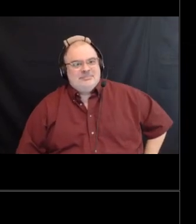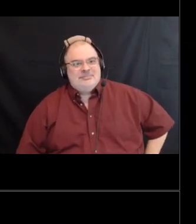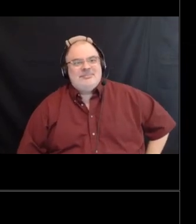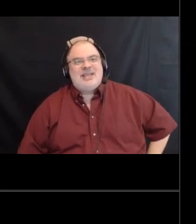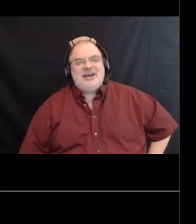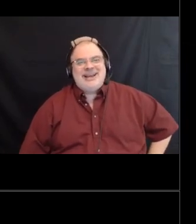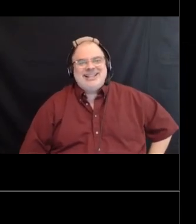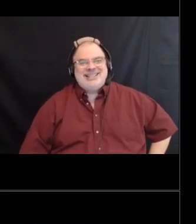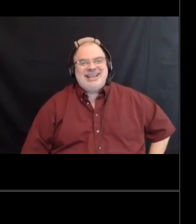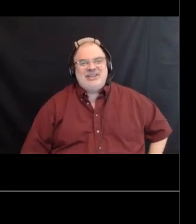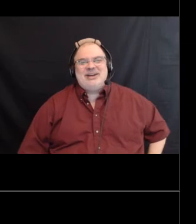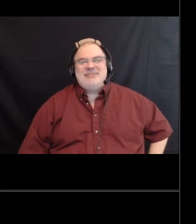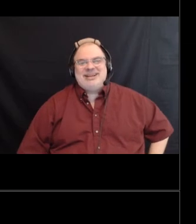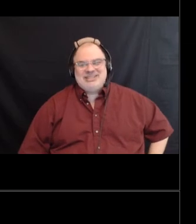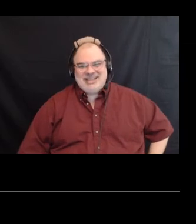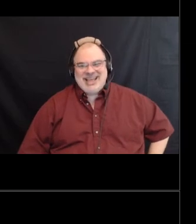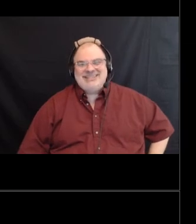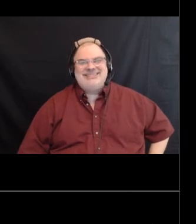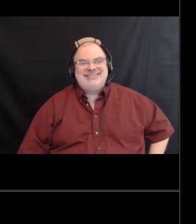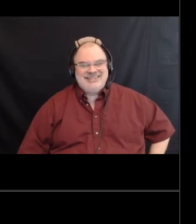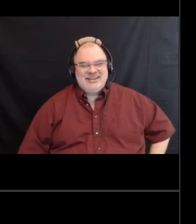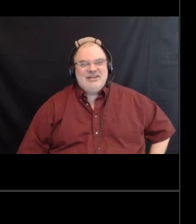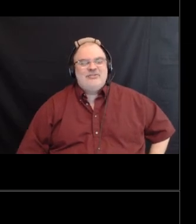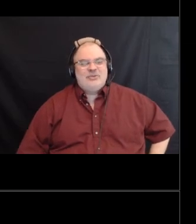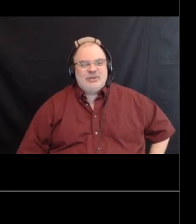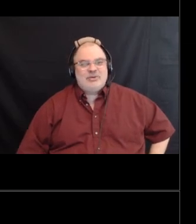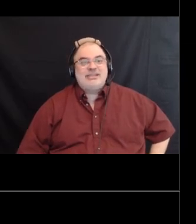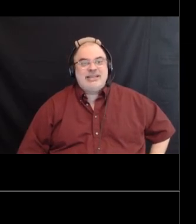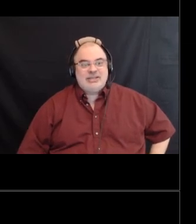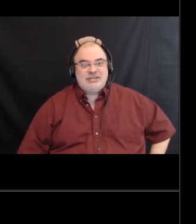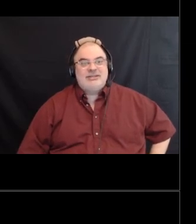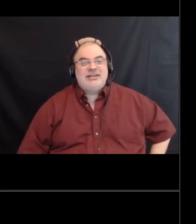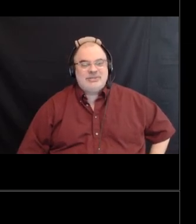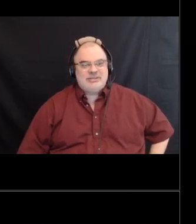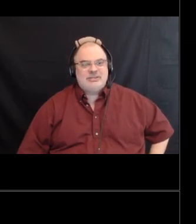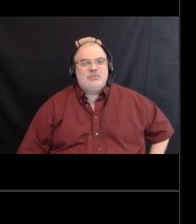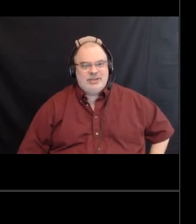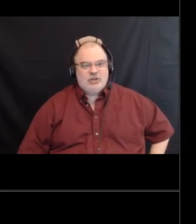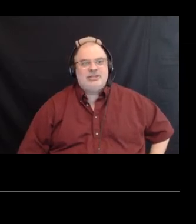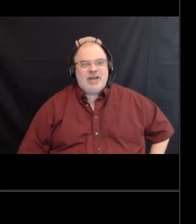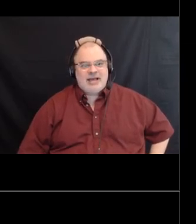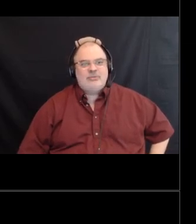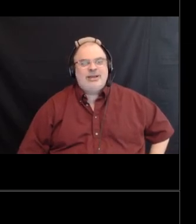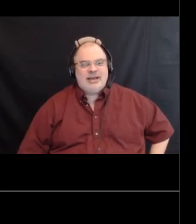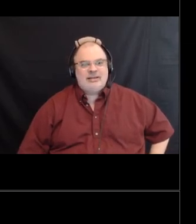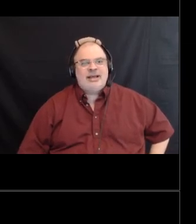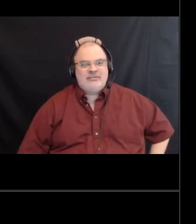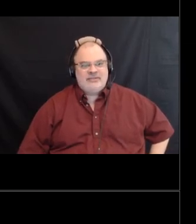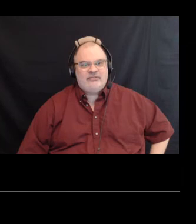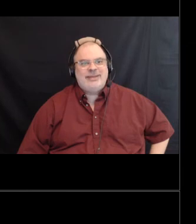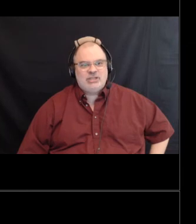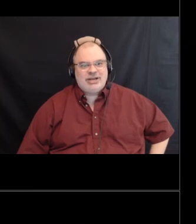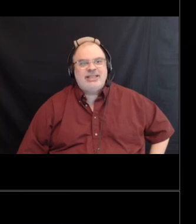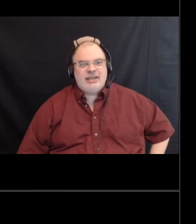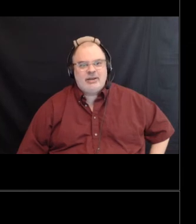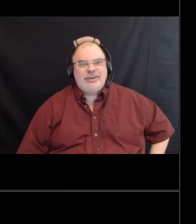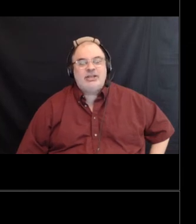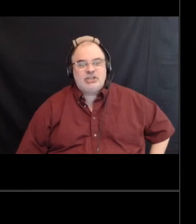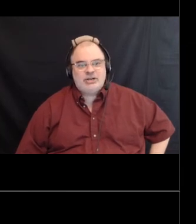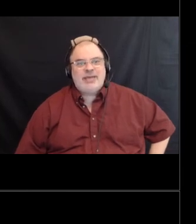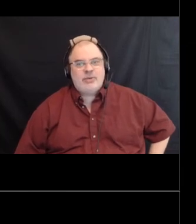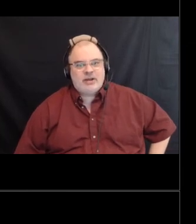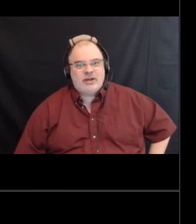All right. All right. Thank you very much again for the presentation. We learned a lot. We got a lot of information, I think,